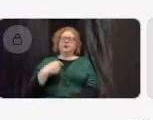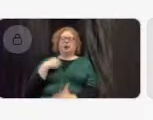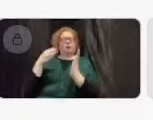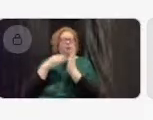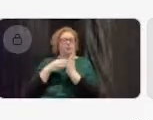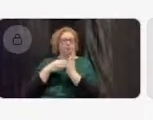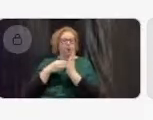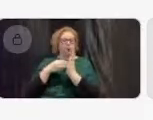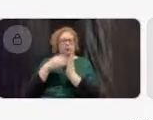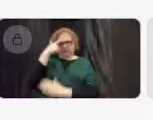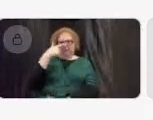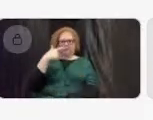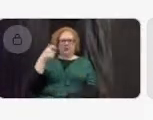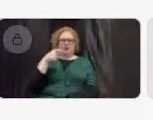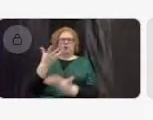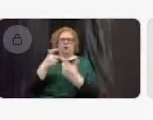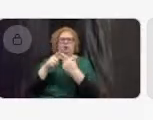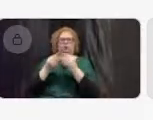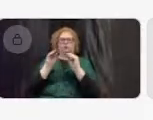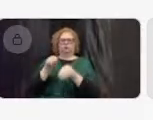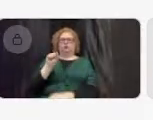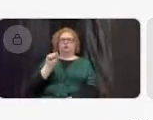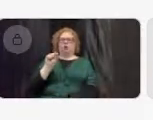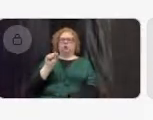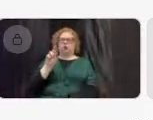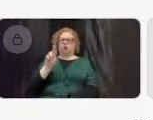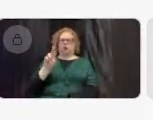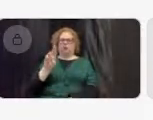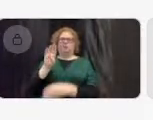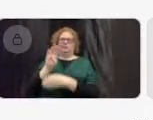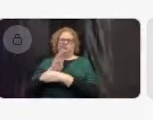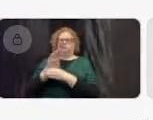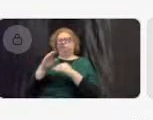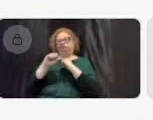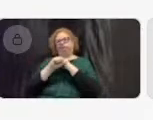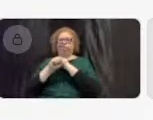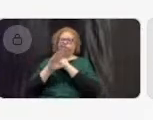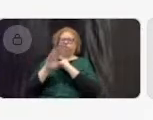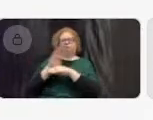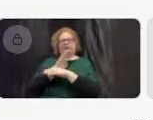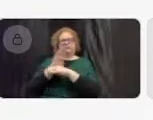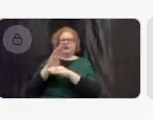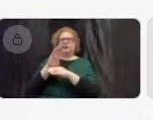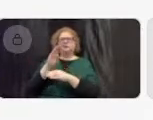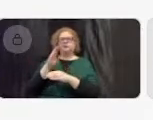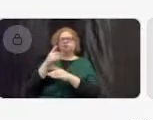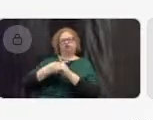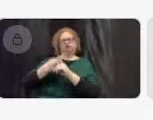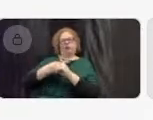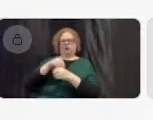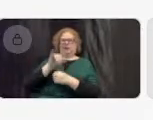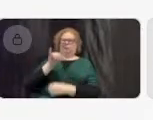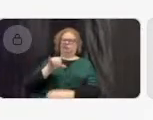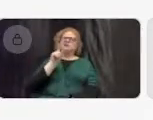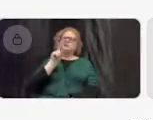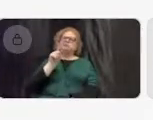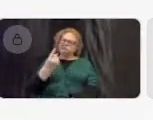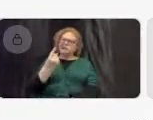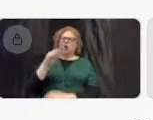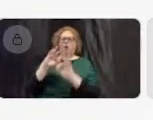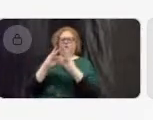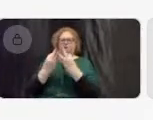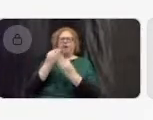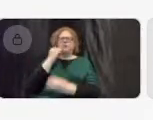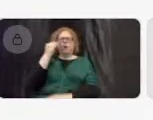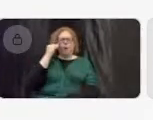the owner wants to put a short-term commercial rental business in this single-family home. It has been